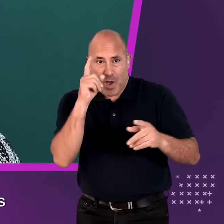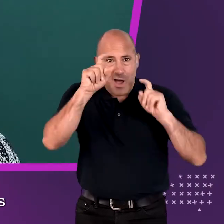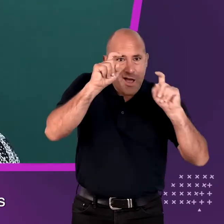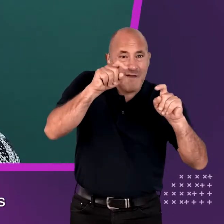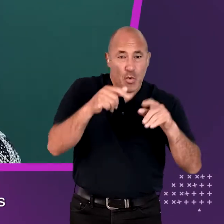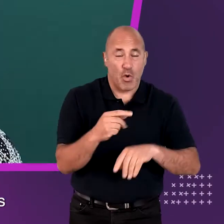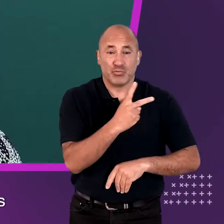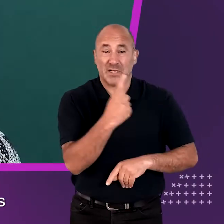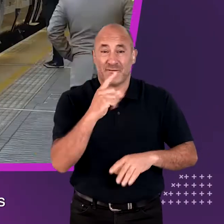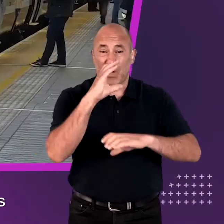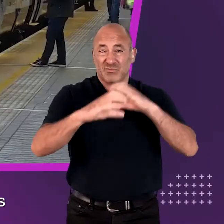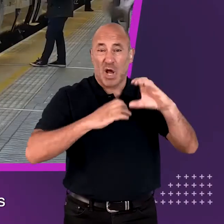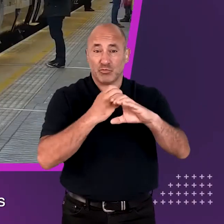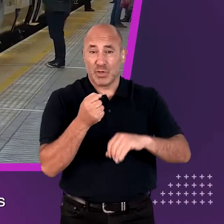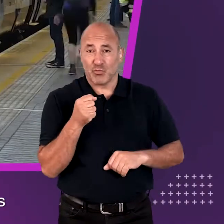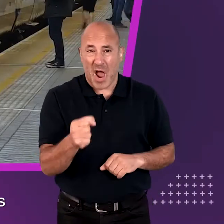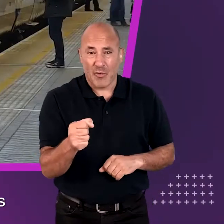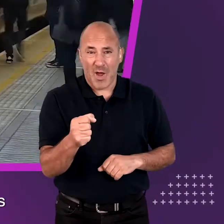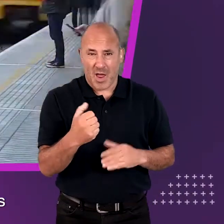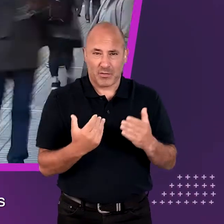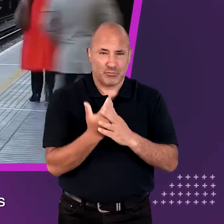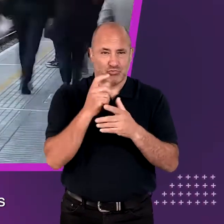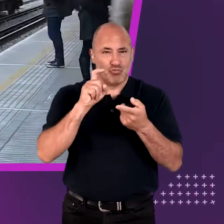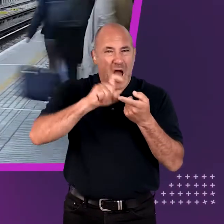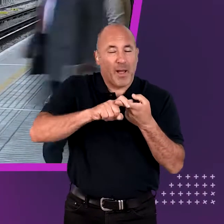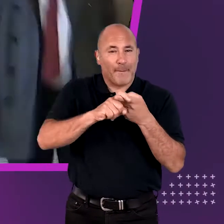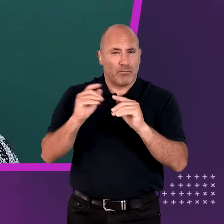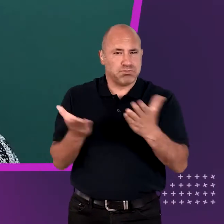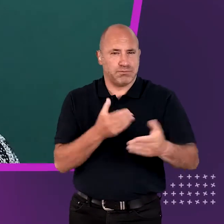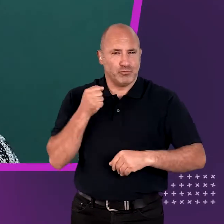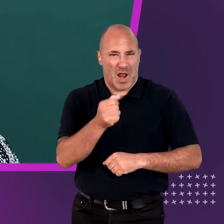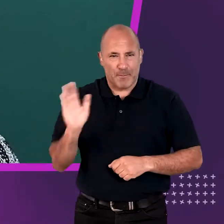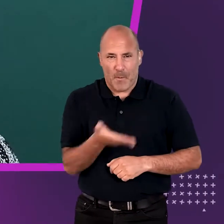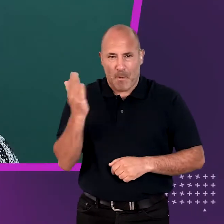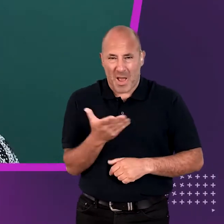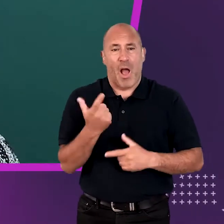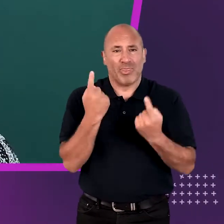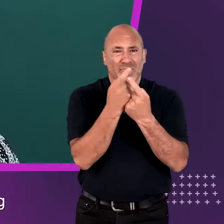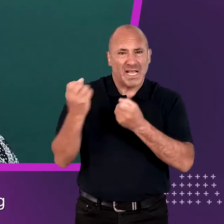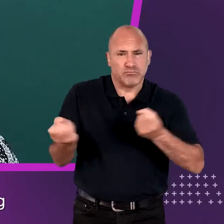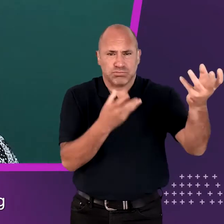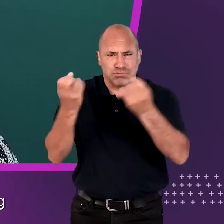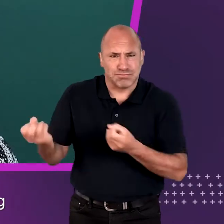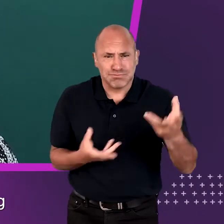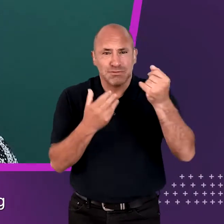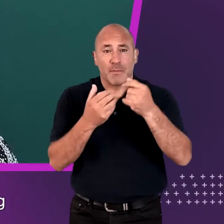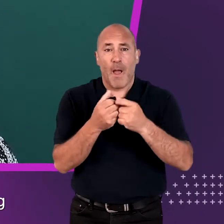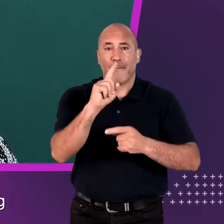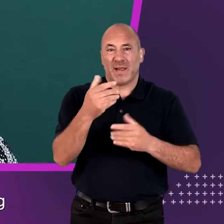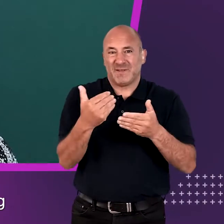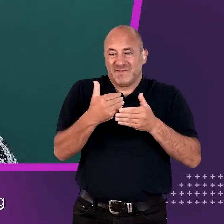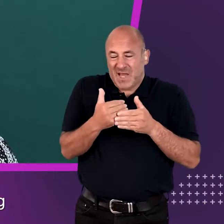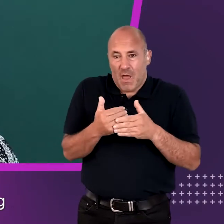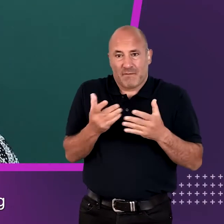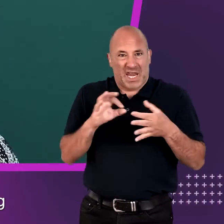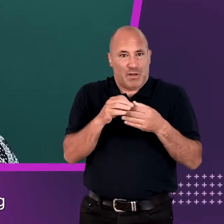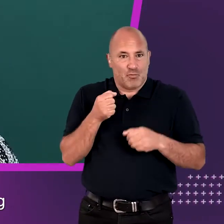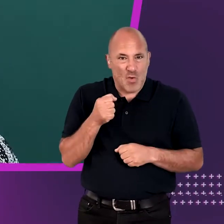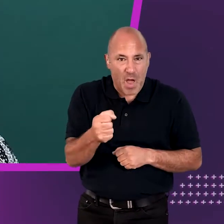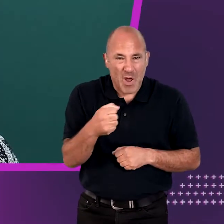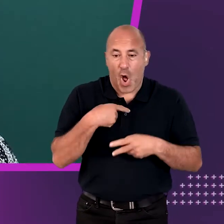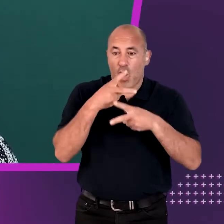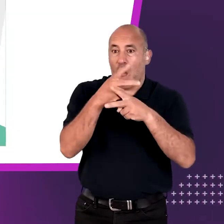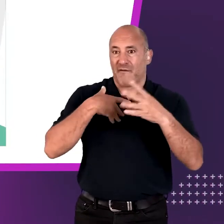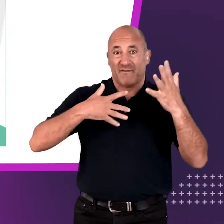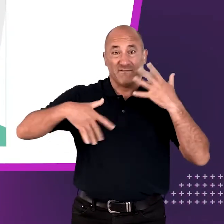century railway, delivering a reliable service for passengers and getting goods moved around the country, whilst keeping people safe around the railway and looking